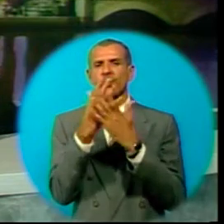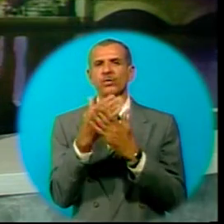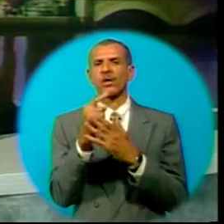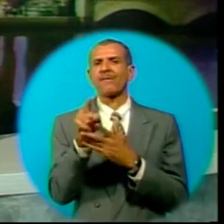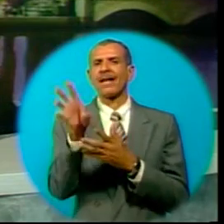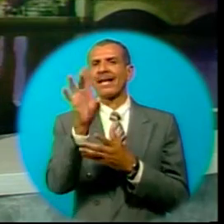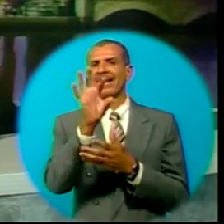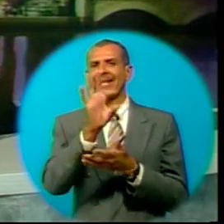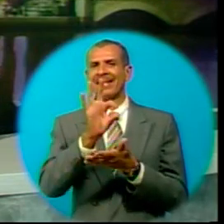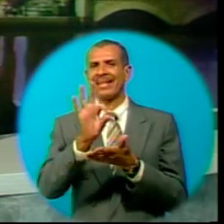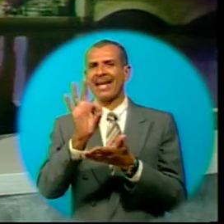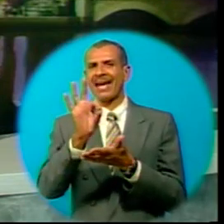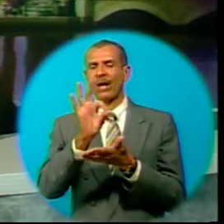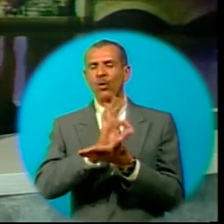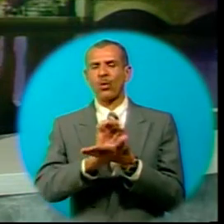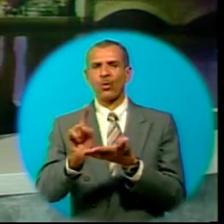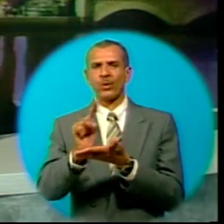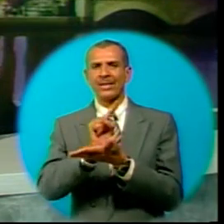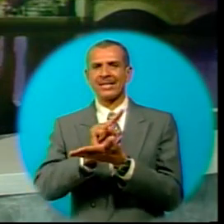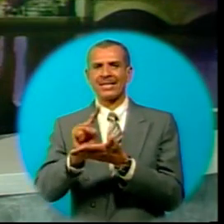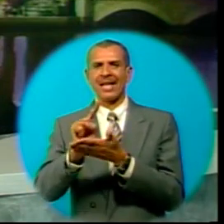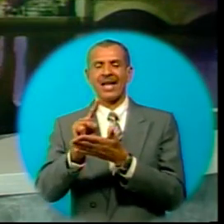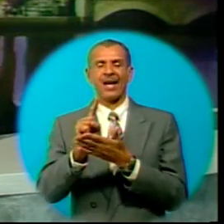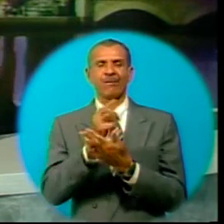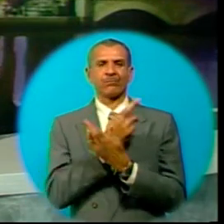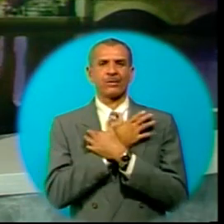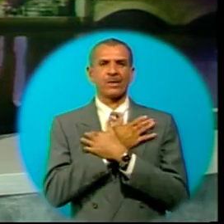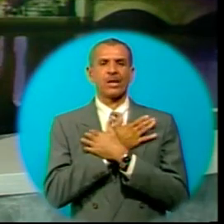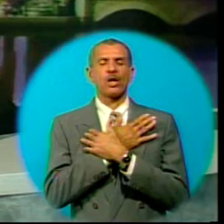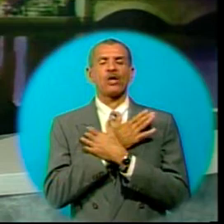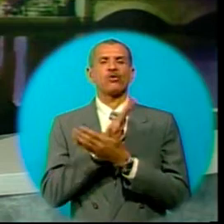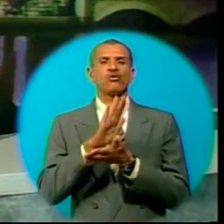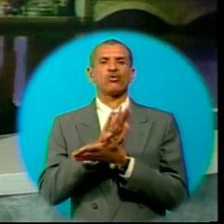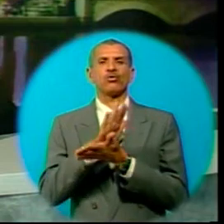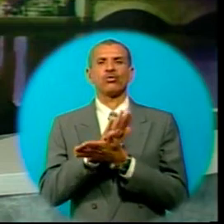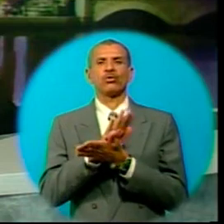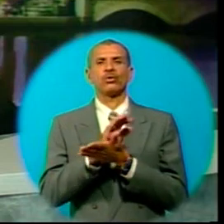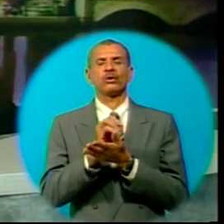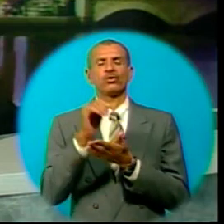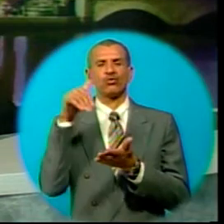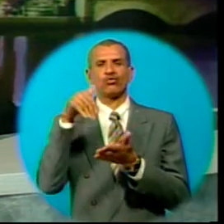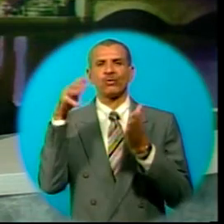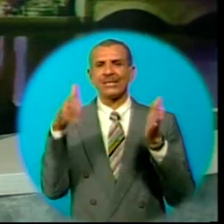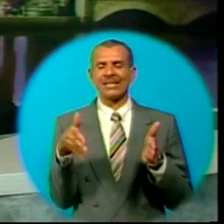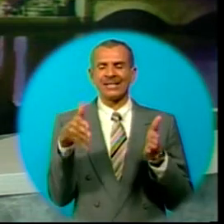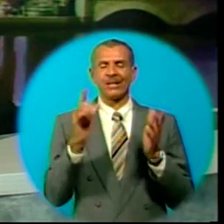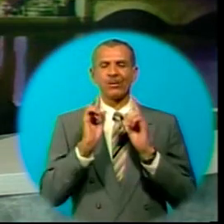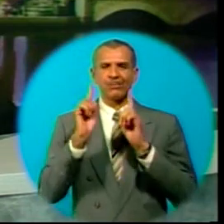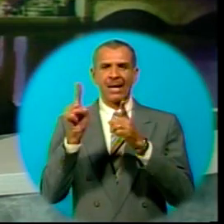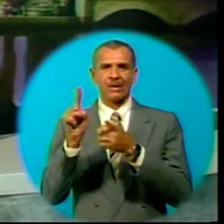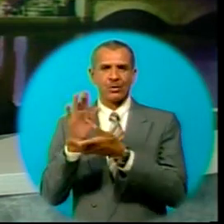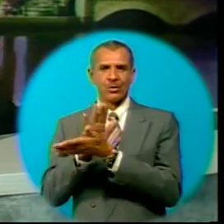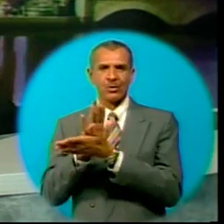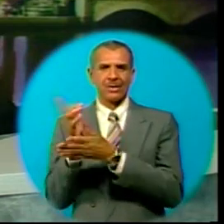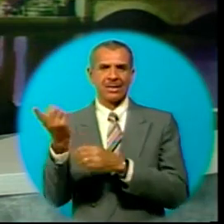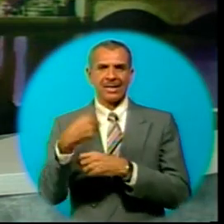summer break, thousands of primary and secondary school students returned to classrooms today. Kishmar Singis visited a number of primary and